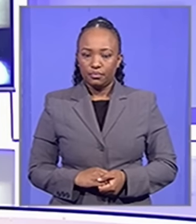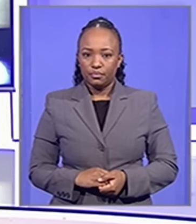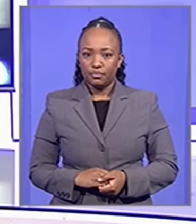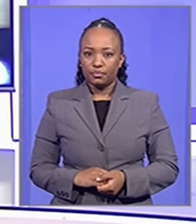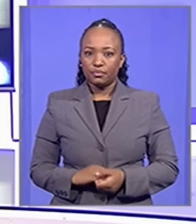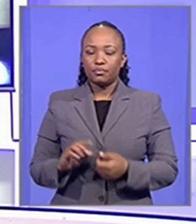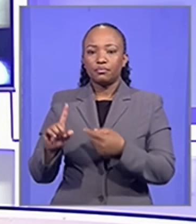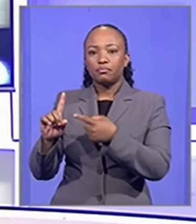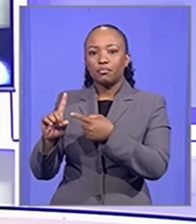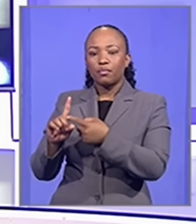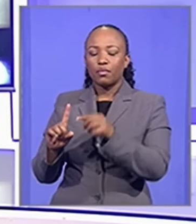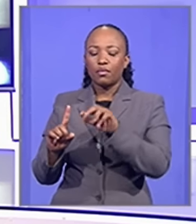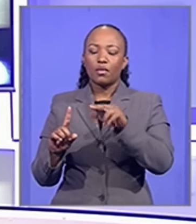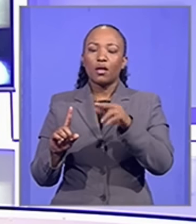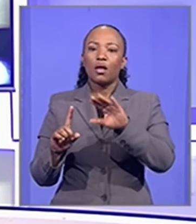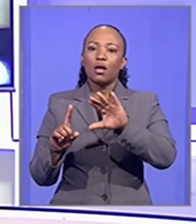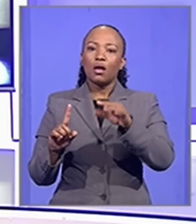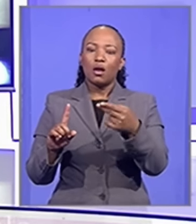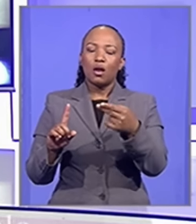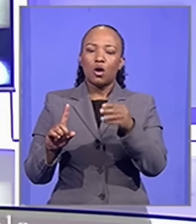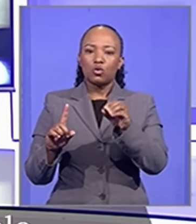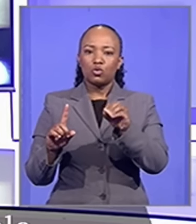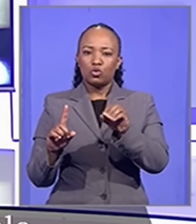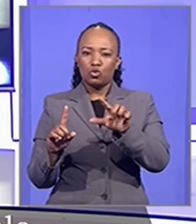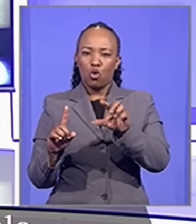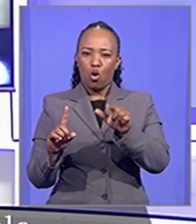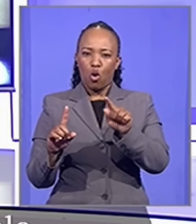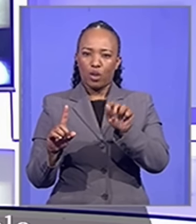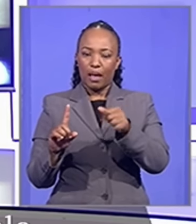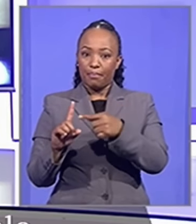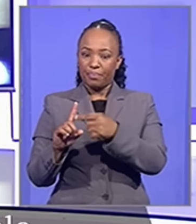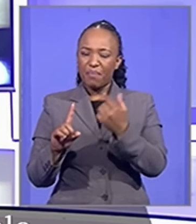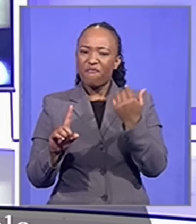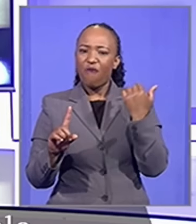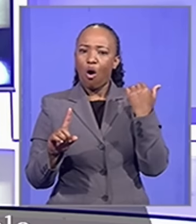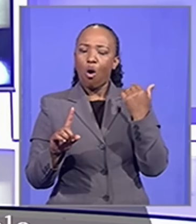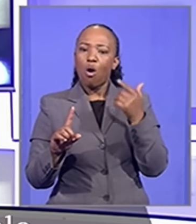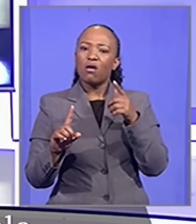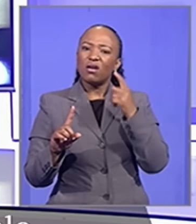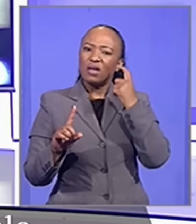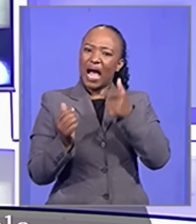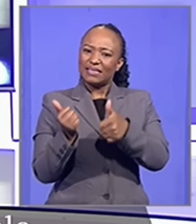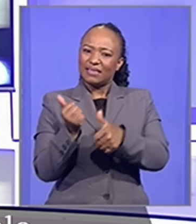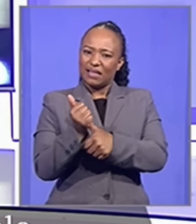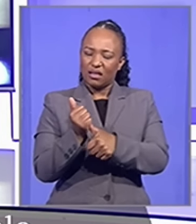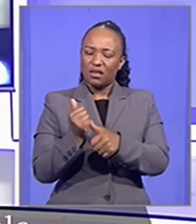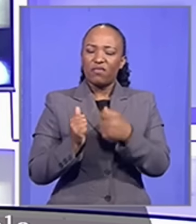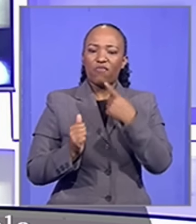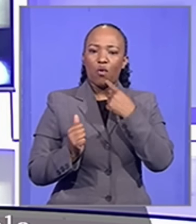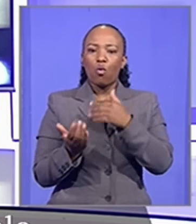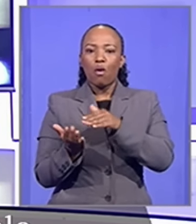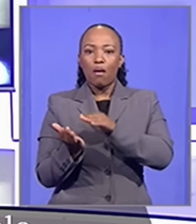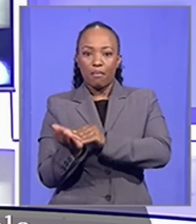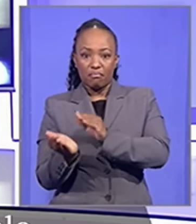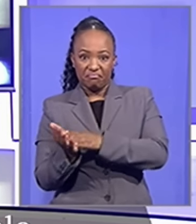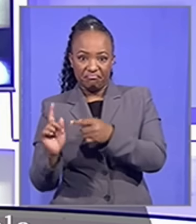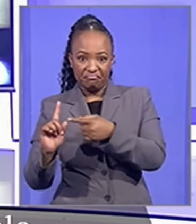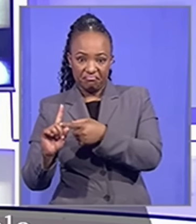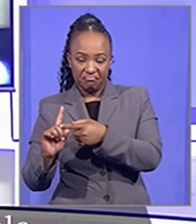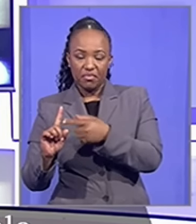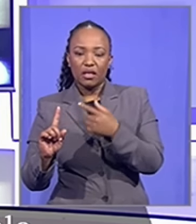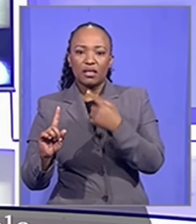Moradi Cholota eo eneng ele mothusi wa tonakgolo ya mehleng ya Free State Ace Magashule o latotse diqoso tseo a pharilweng